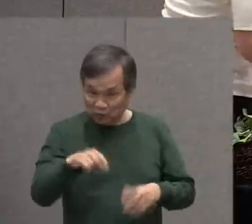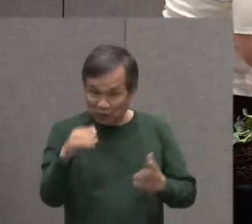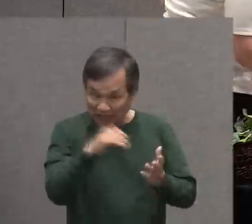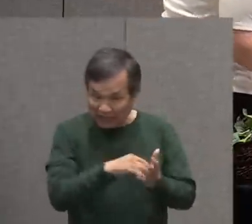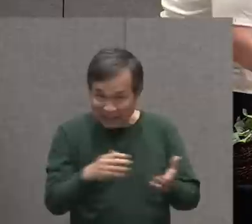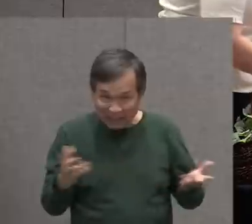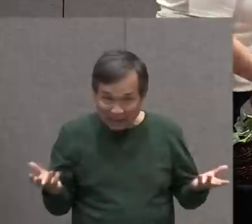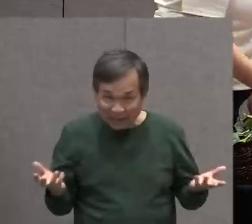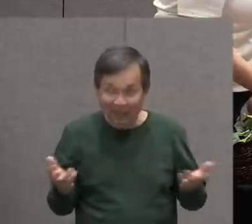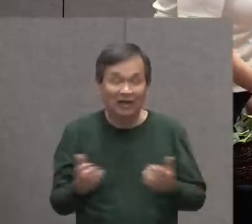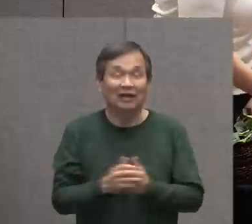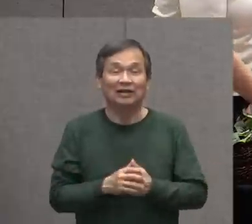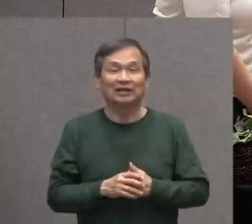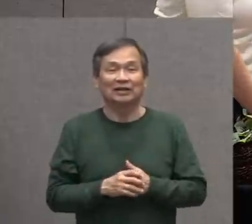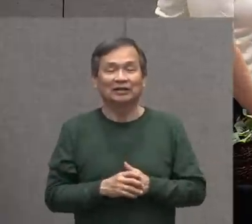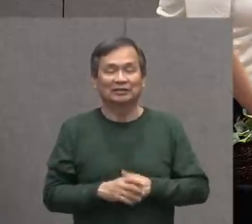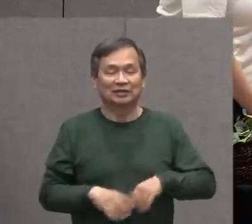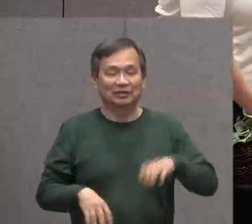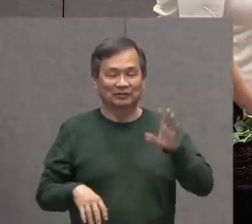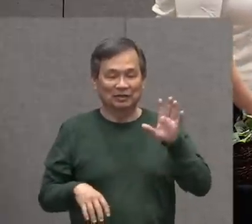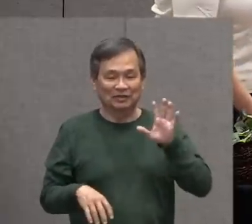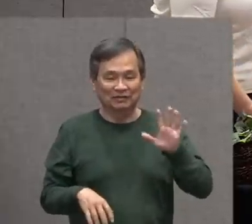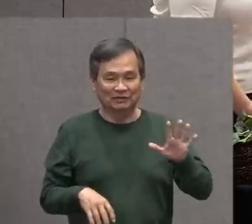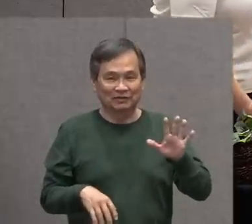And 5 fives is 25.